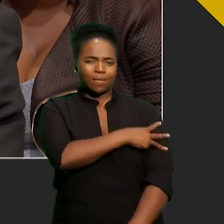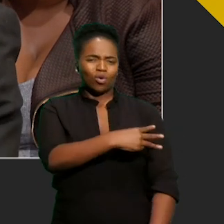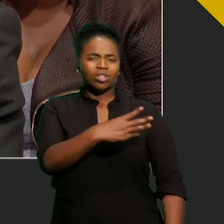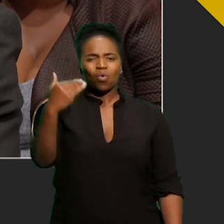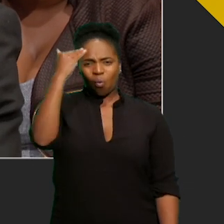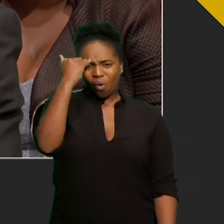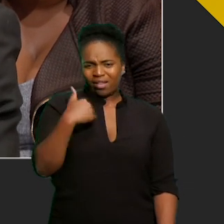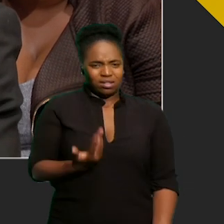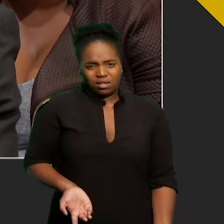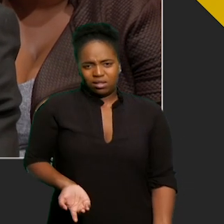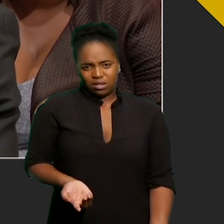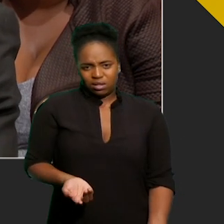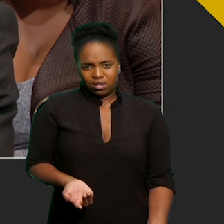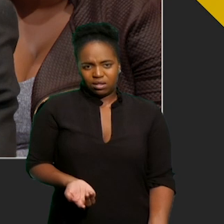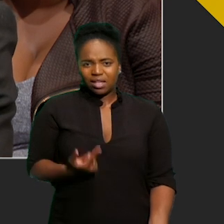it.